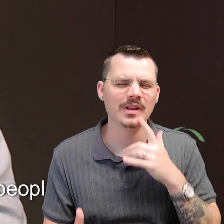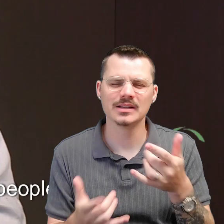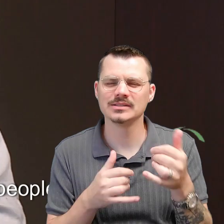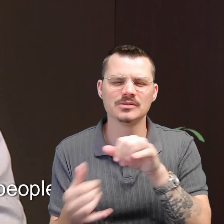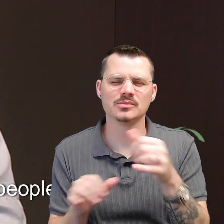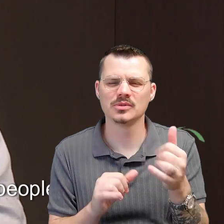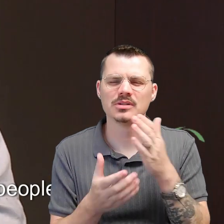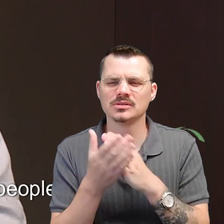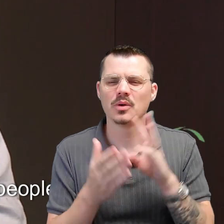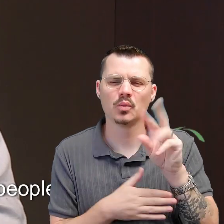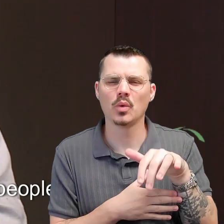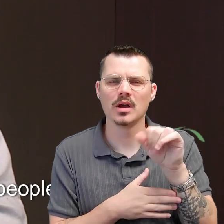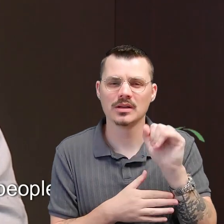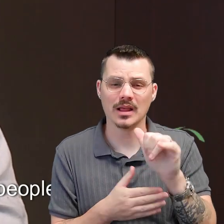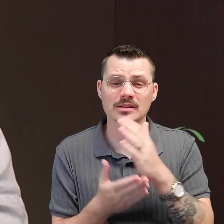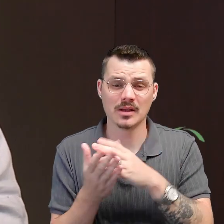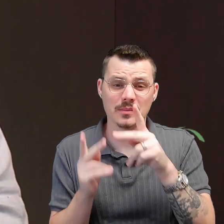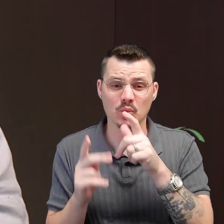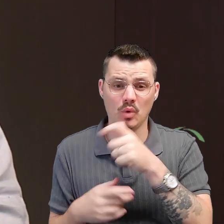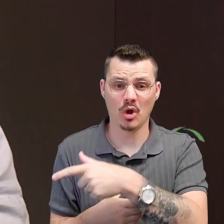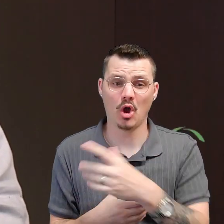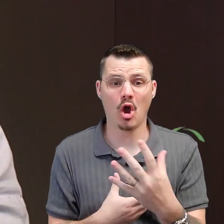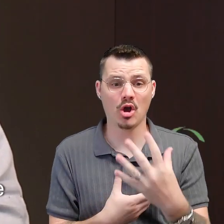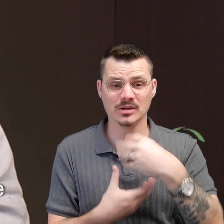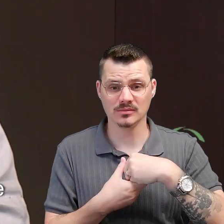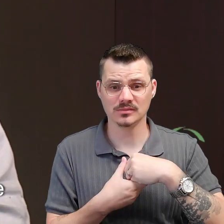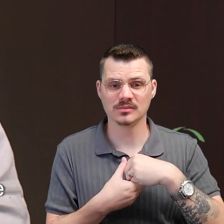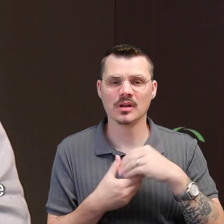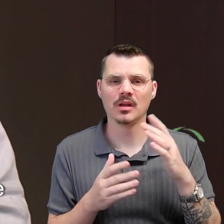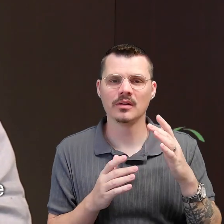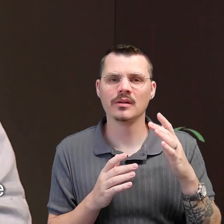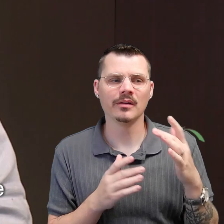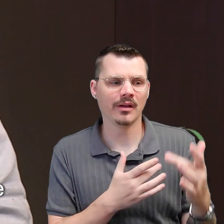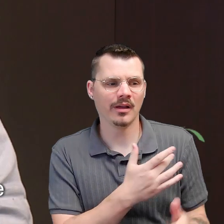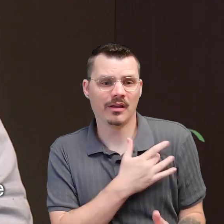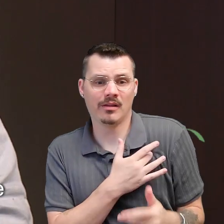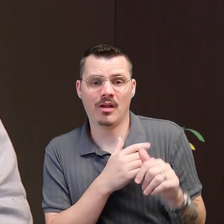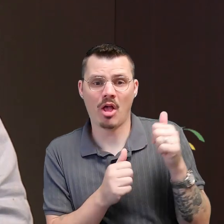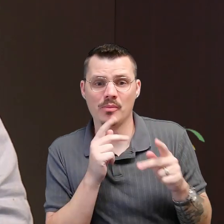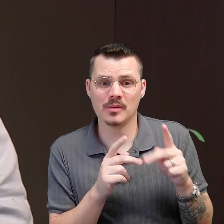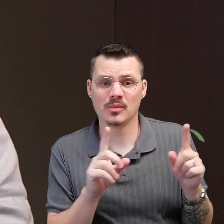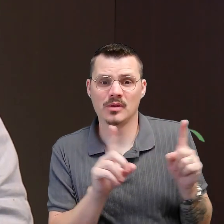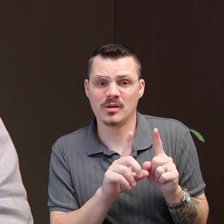Similar in some ways to the way some people with autism describe contact with other people.